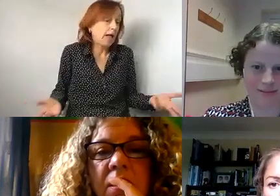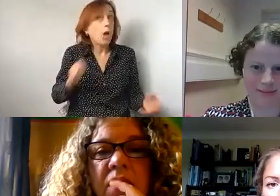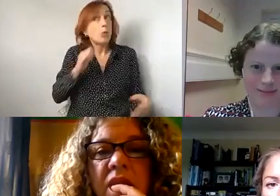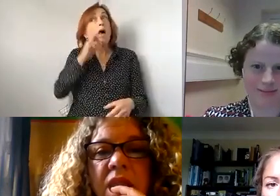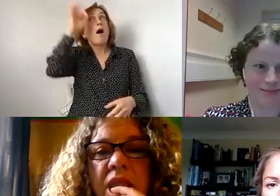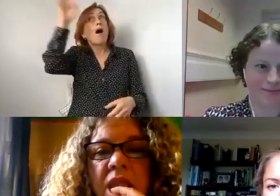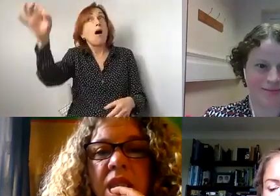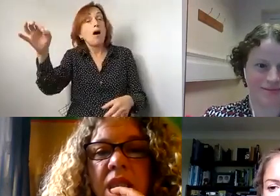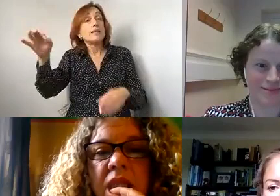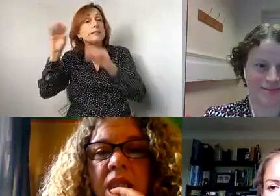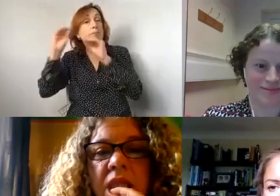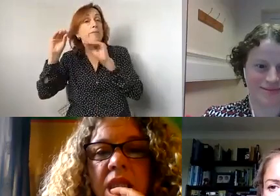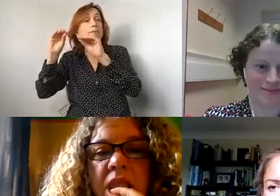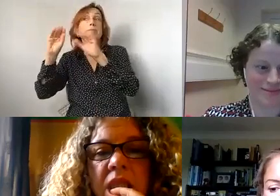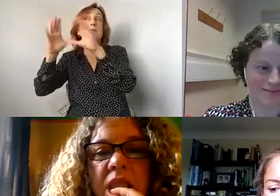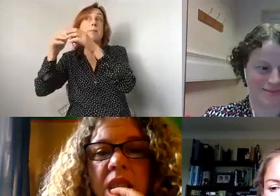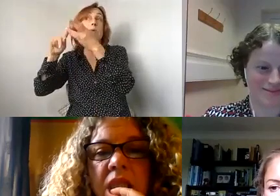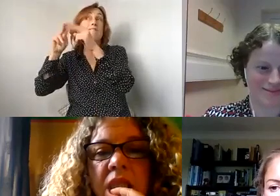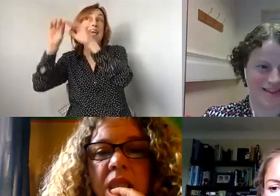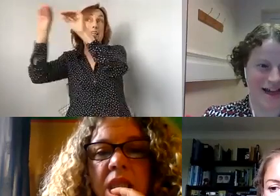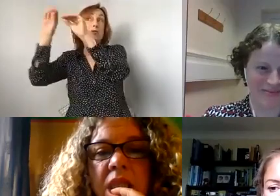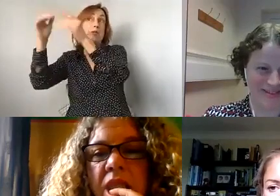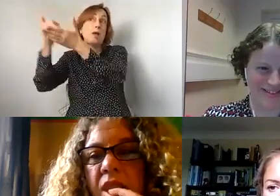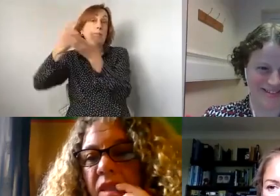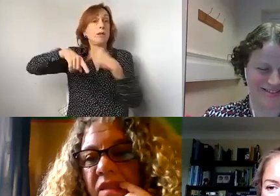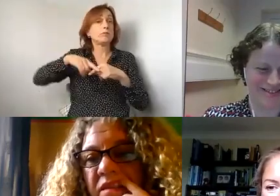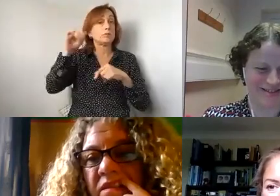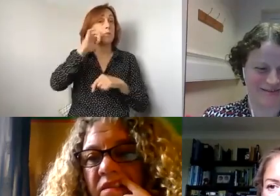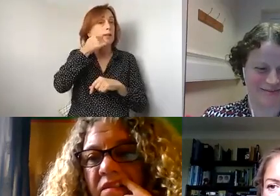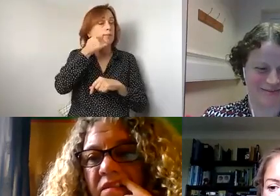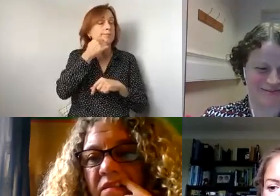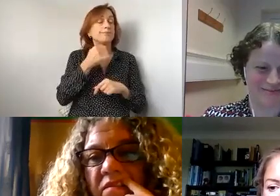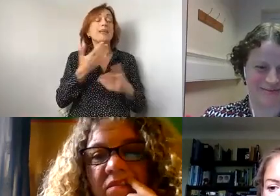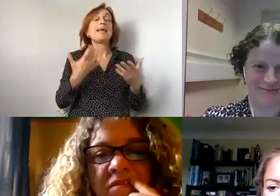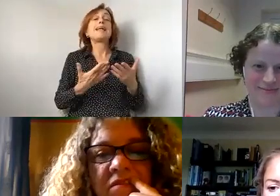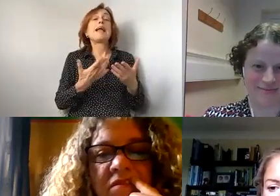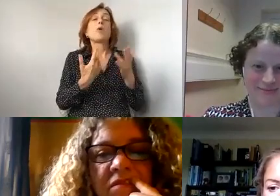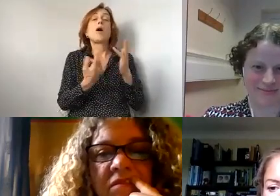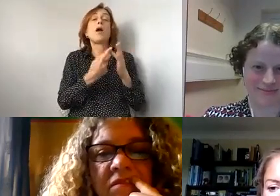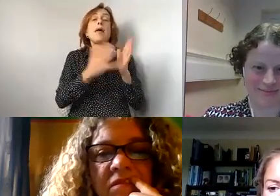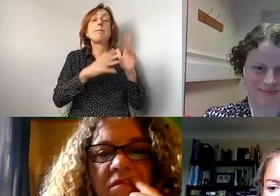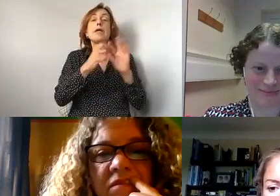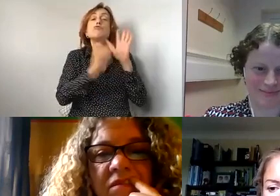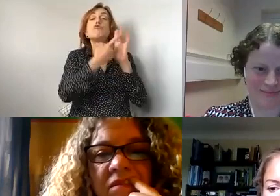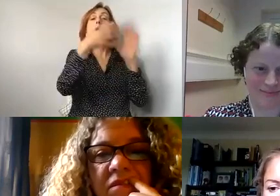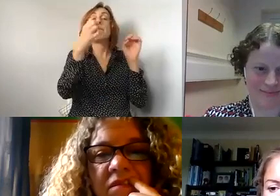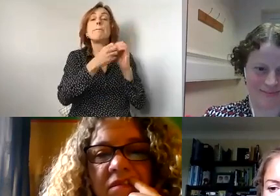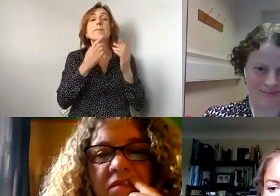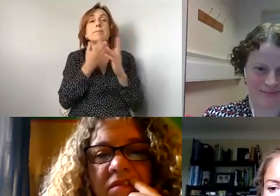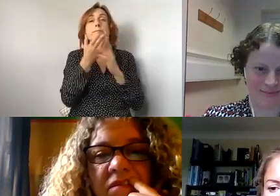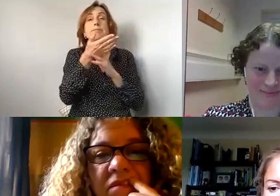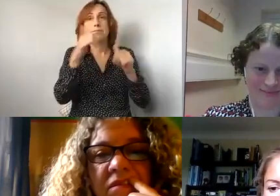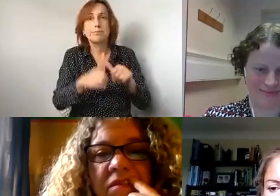mind, Olivia, it's Rob here. So we've seen the Minister for Education in Wales just last